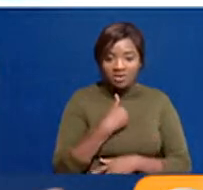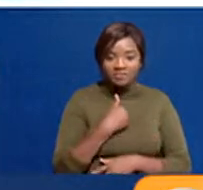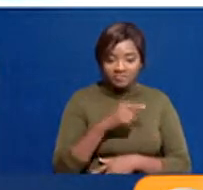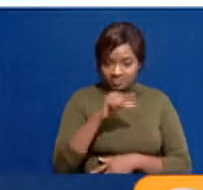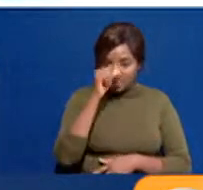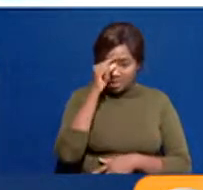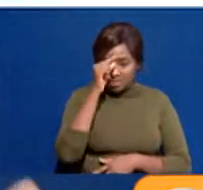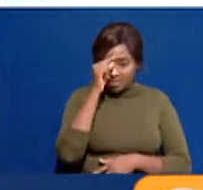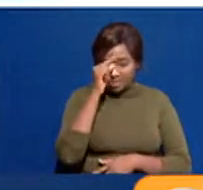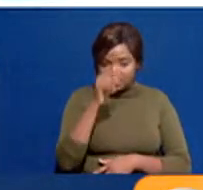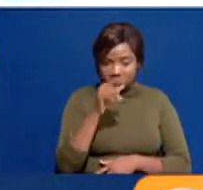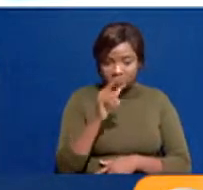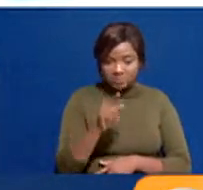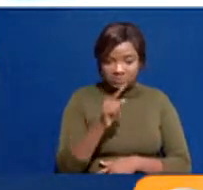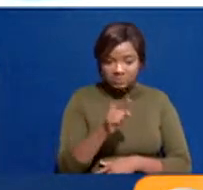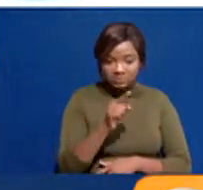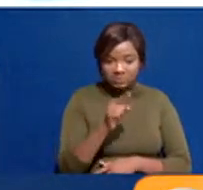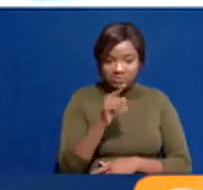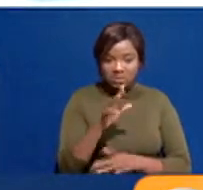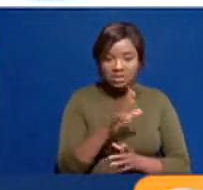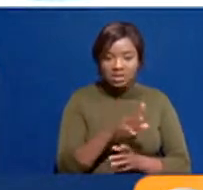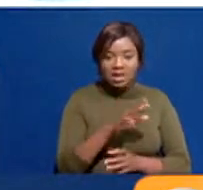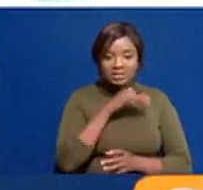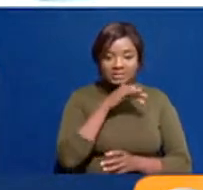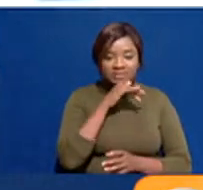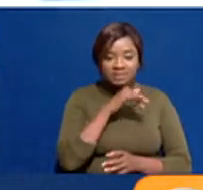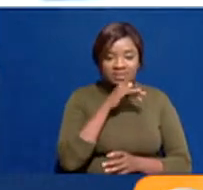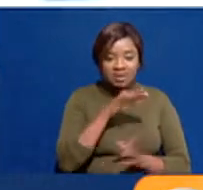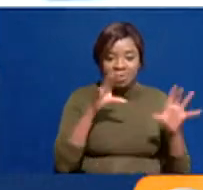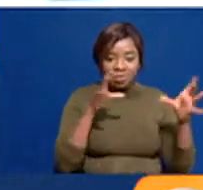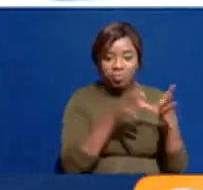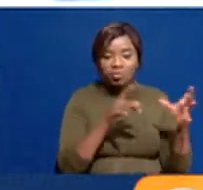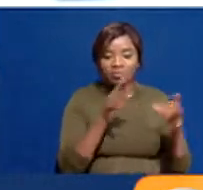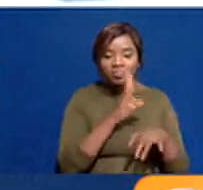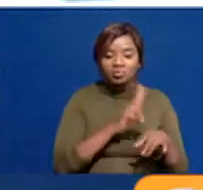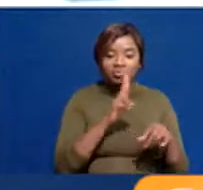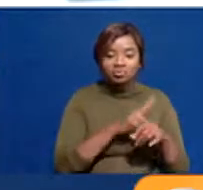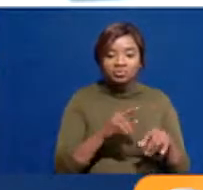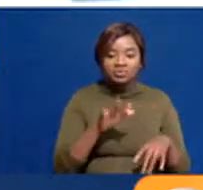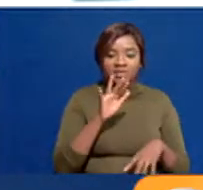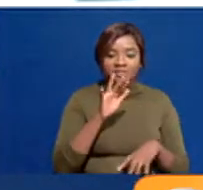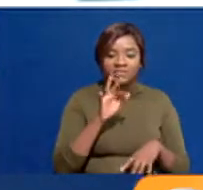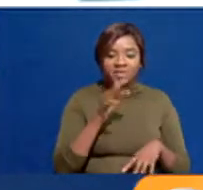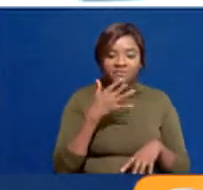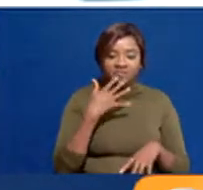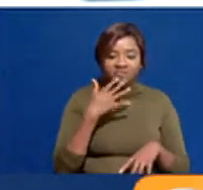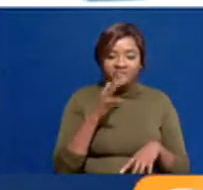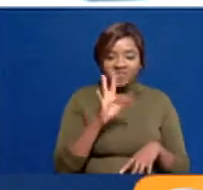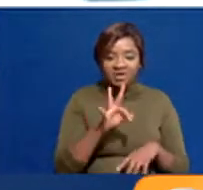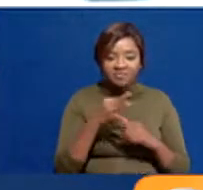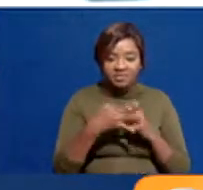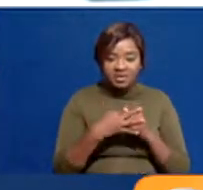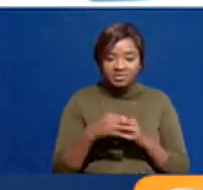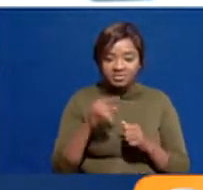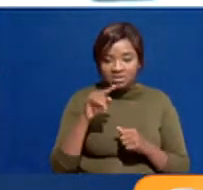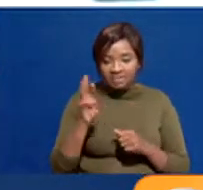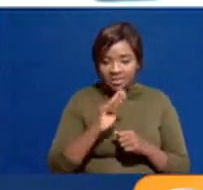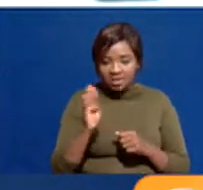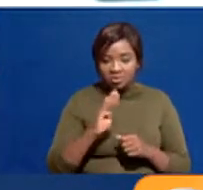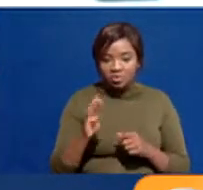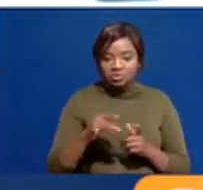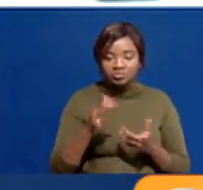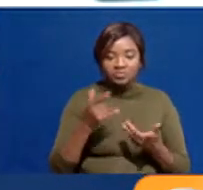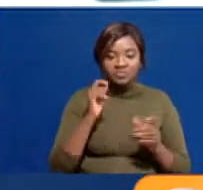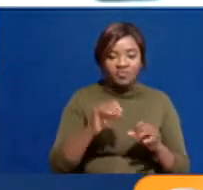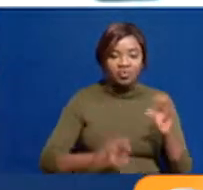to subsidize for unga. Okay. Now, we are using only 5 billion shillings to subsidize for fertilizer. We are going to